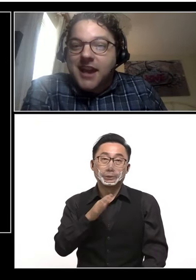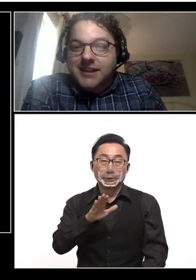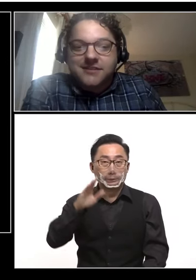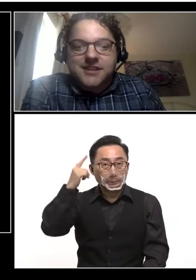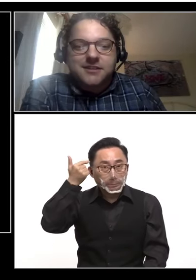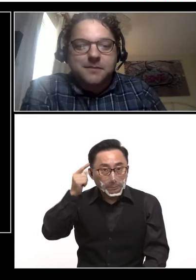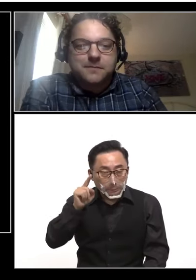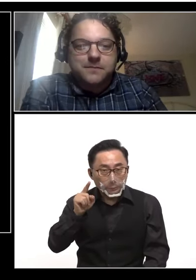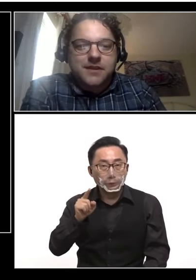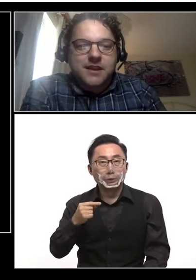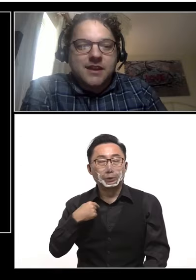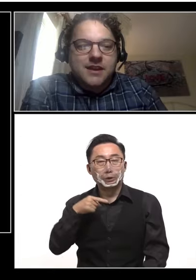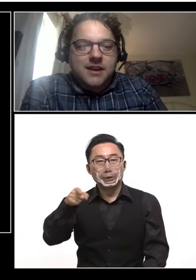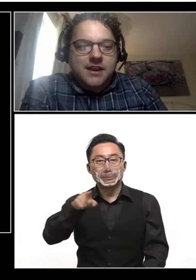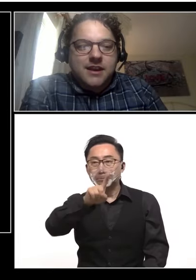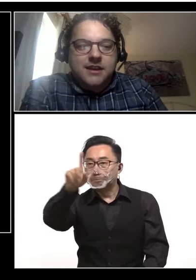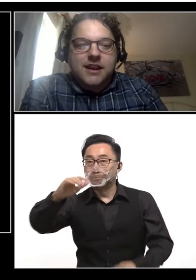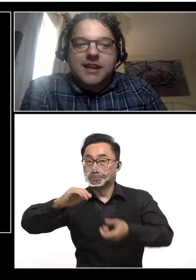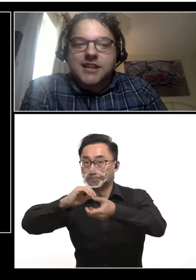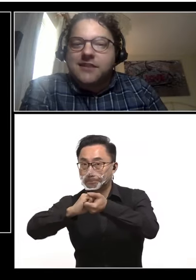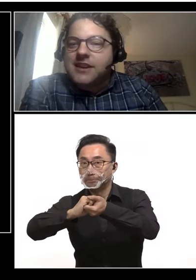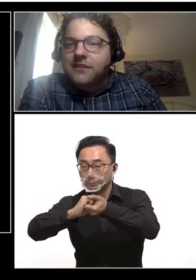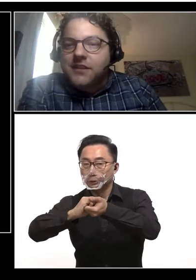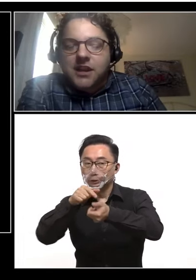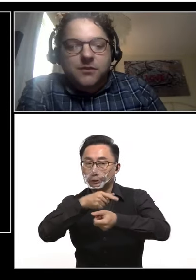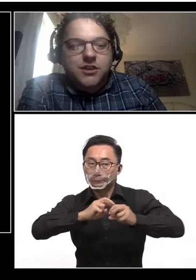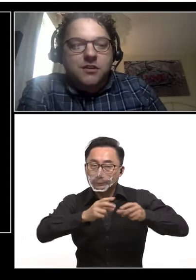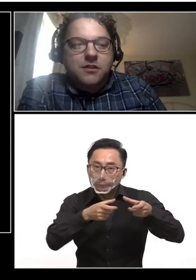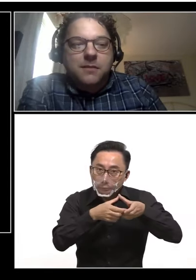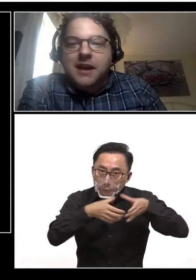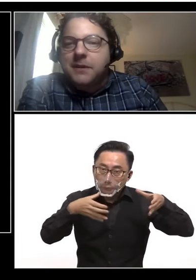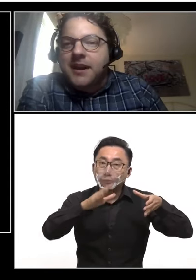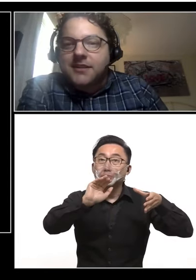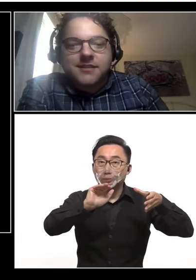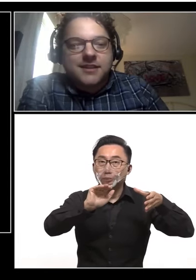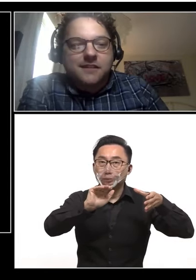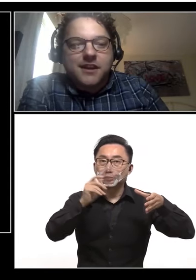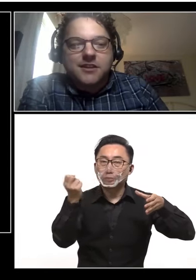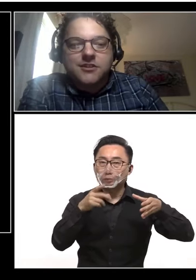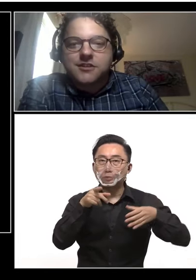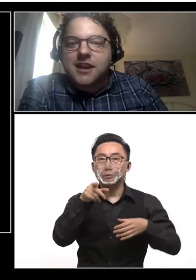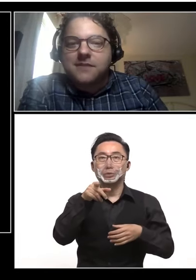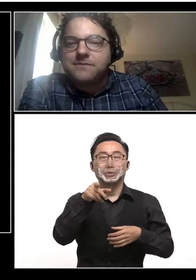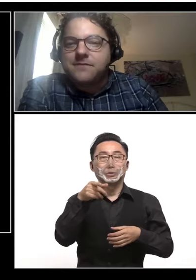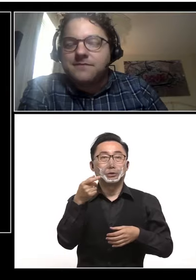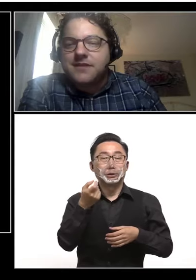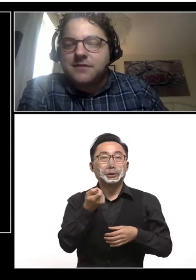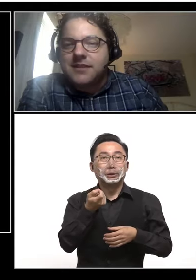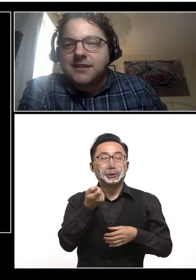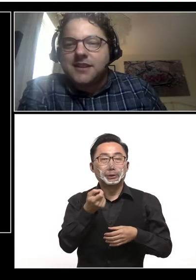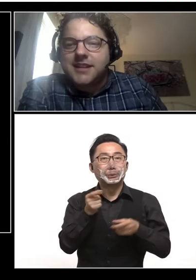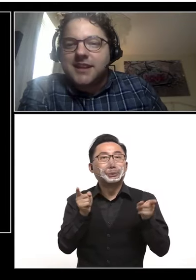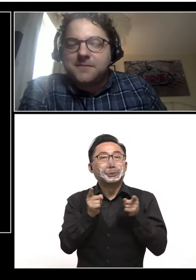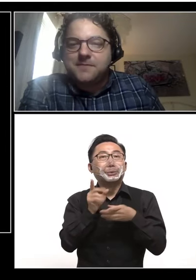cafe activities. And I actually have a little video to show you about Epic Arts Cafe just here.